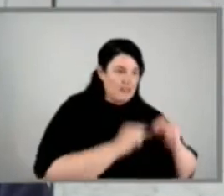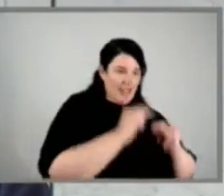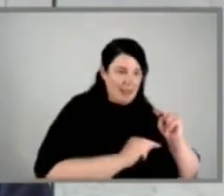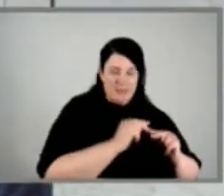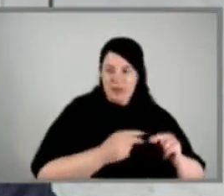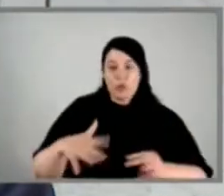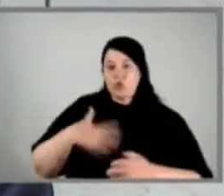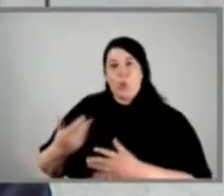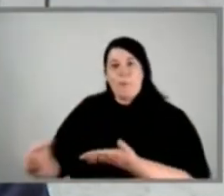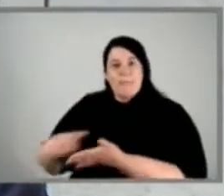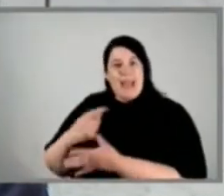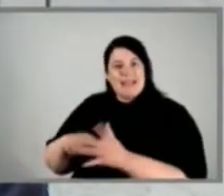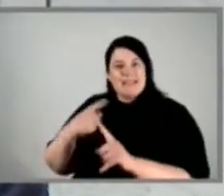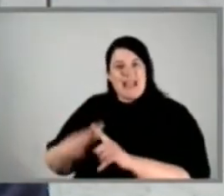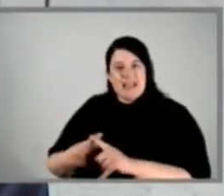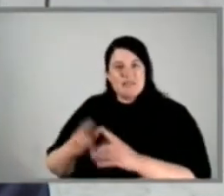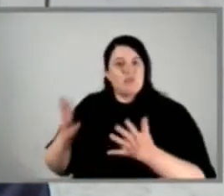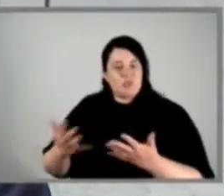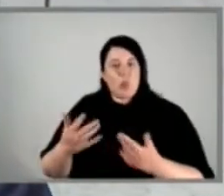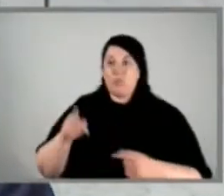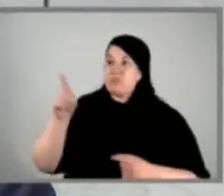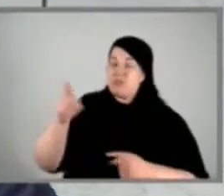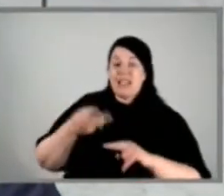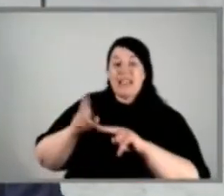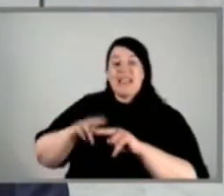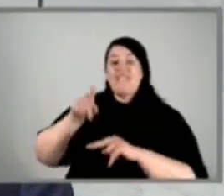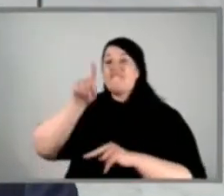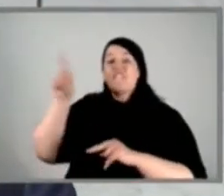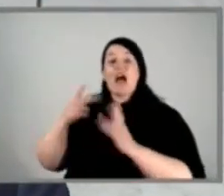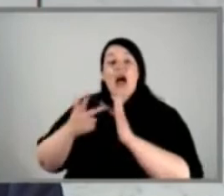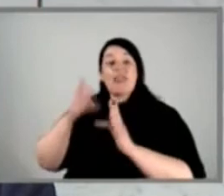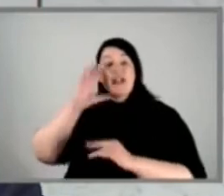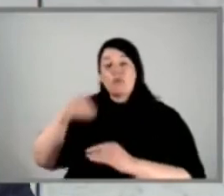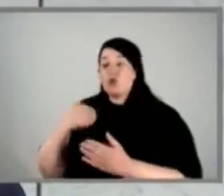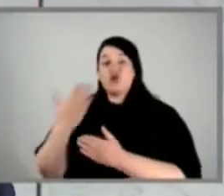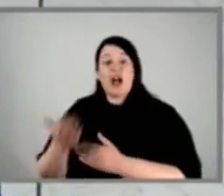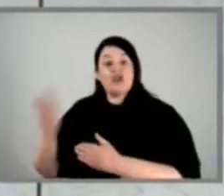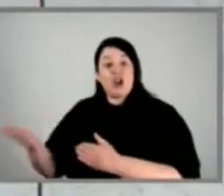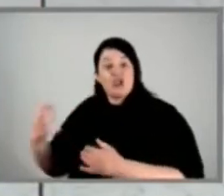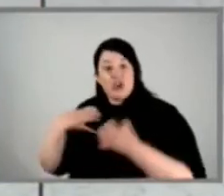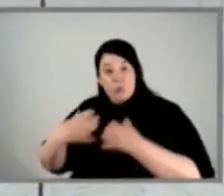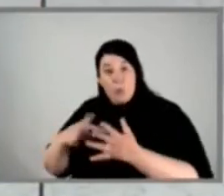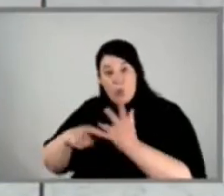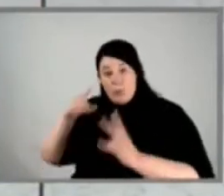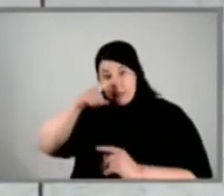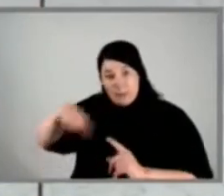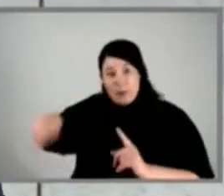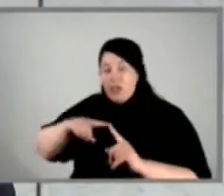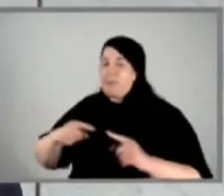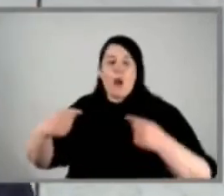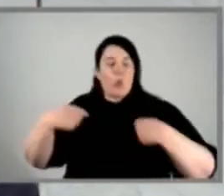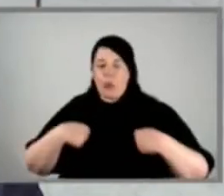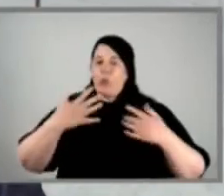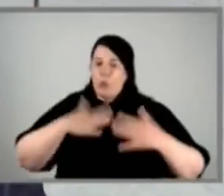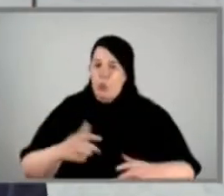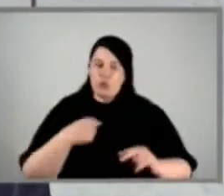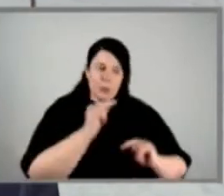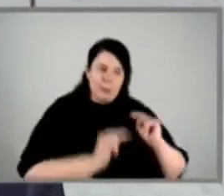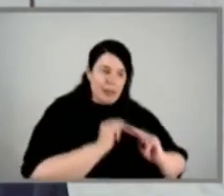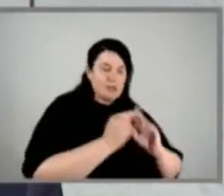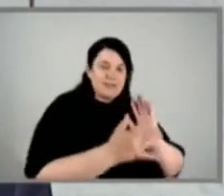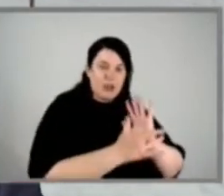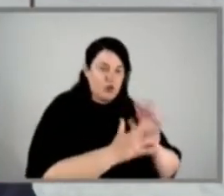taxes. If other countries choose to get there by taxes, that's a matter for them. But Australia will set our response and will meet our commitments based on